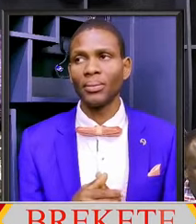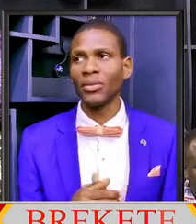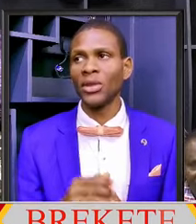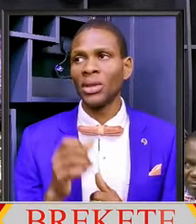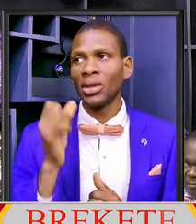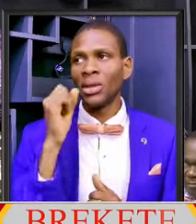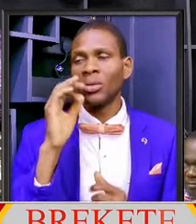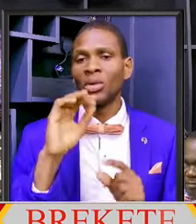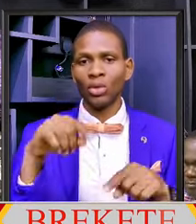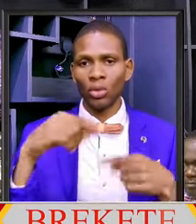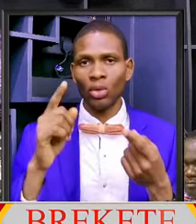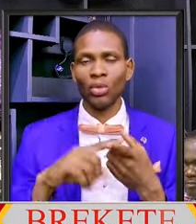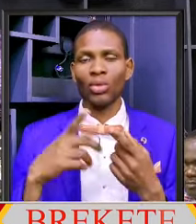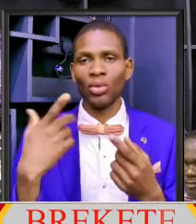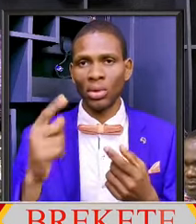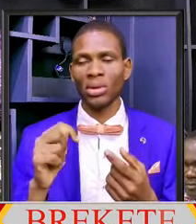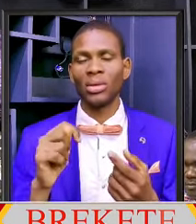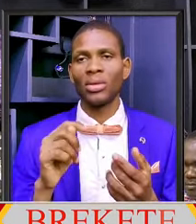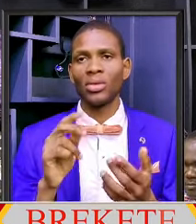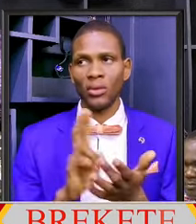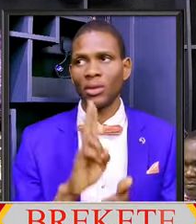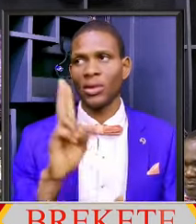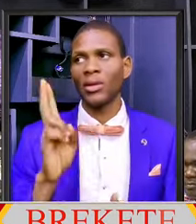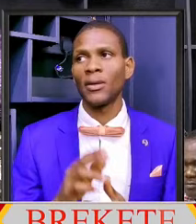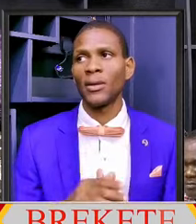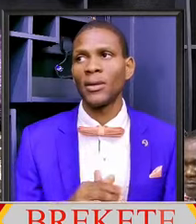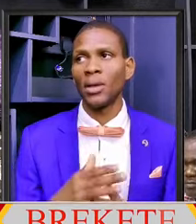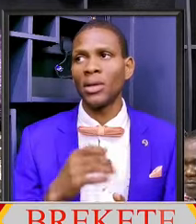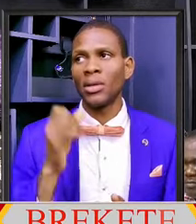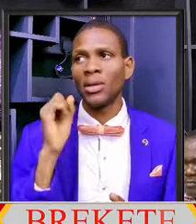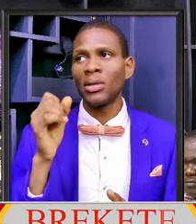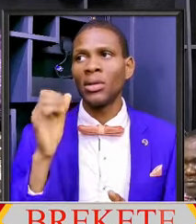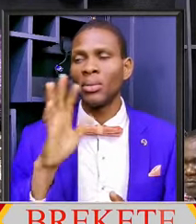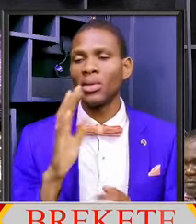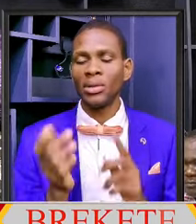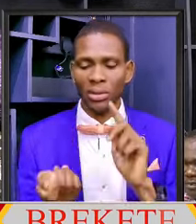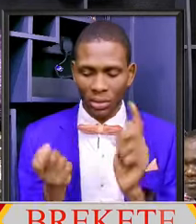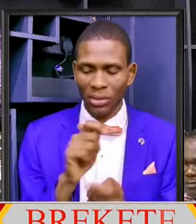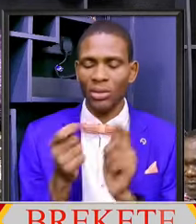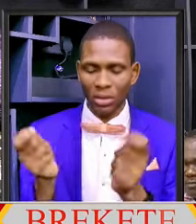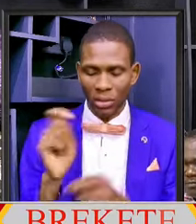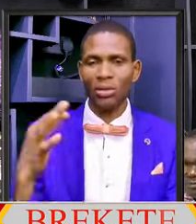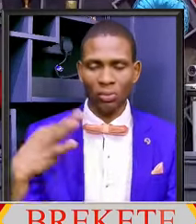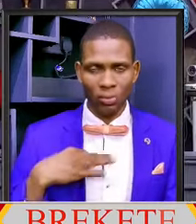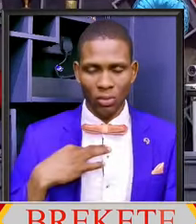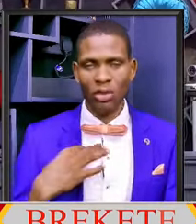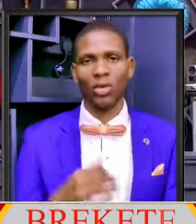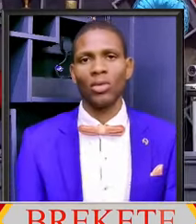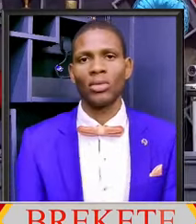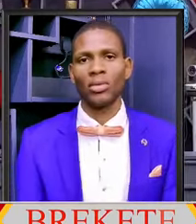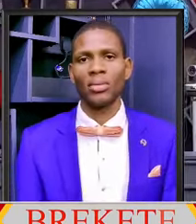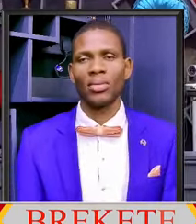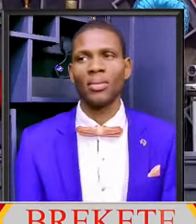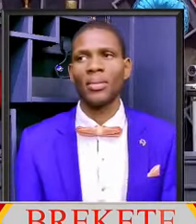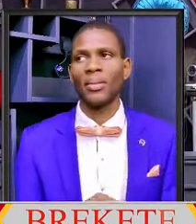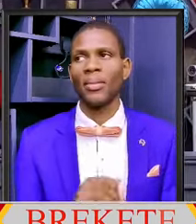She will go to the university and she will be changing clothes.